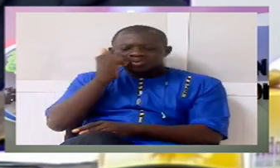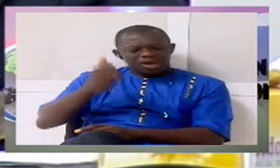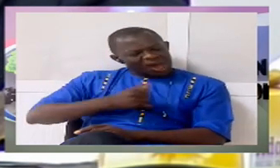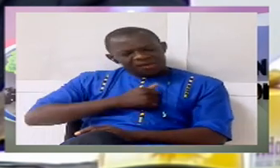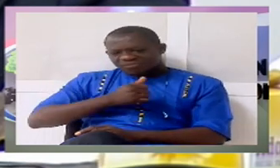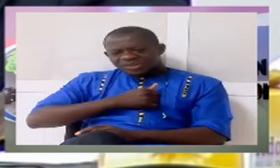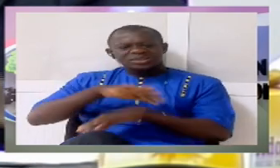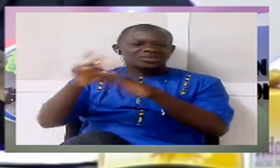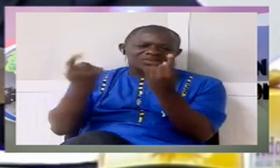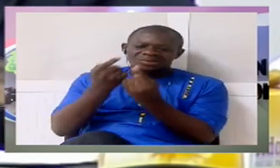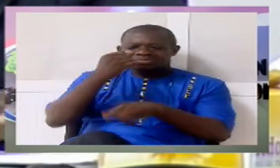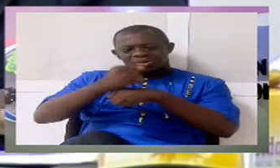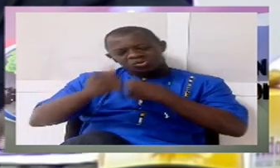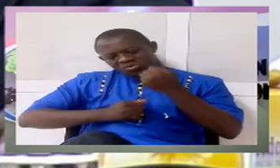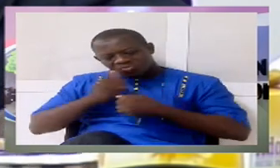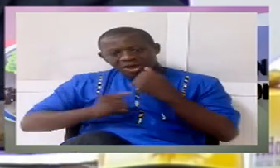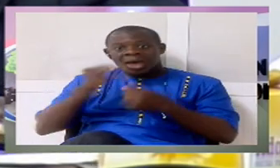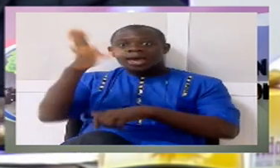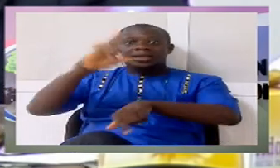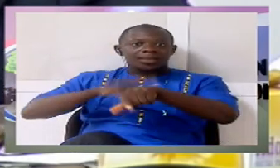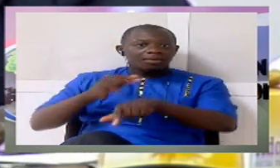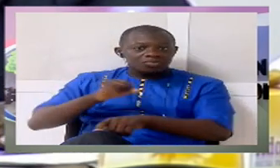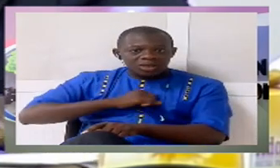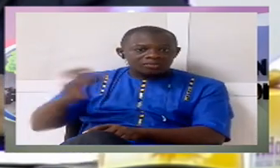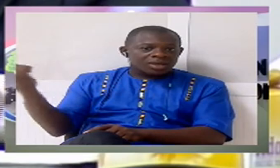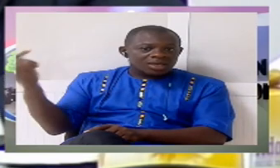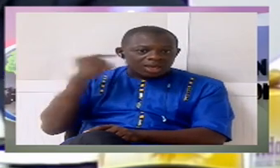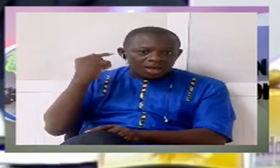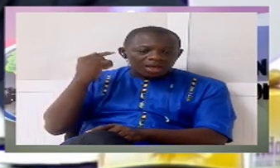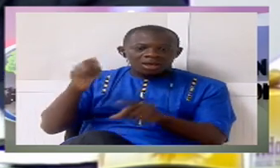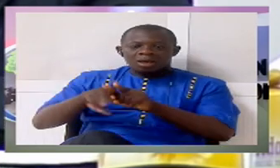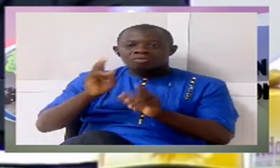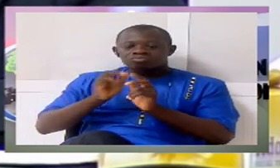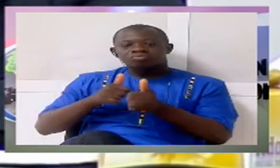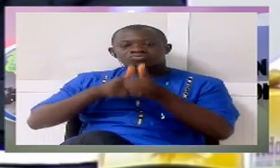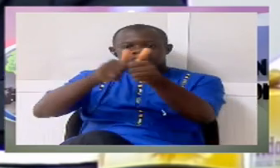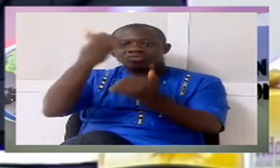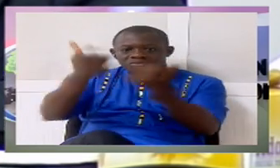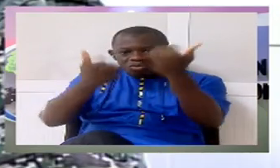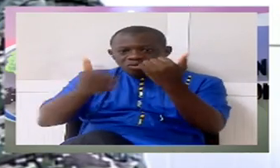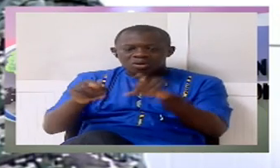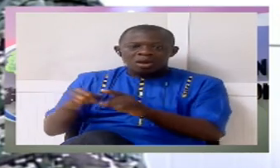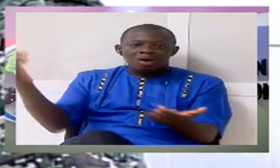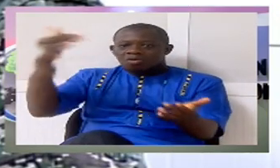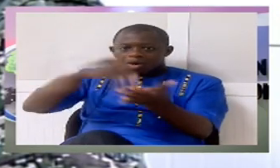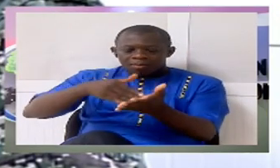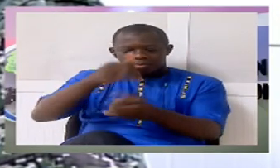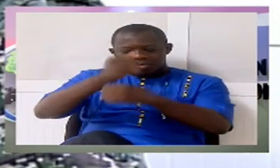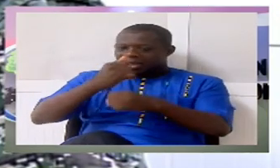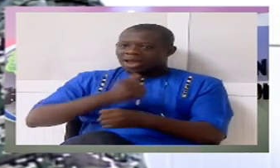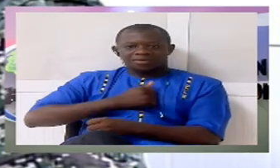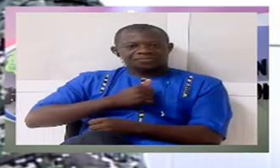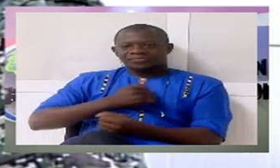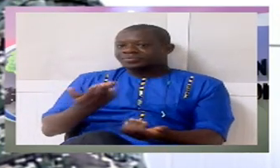they heard that the convoy was coming. Dafa taxone be ñi daan jëfo yoon bi ragal lon nañ ragal bo xamne sax dañ daan